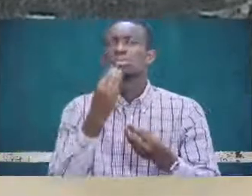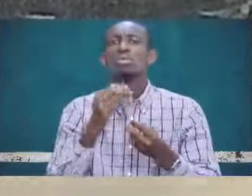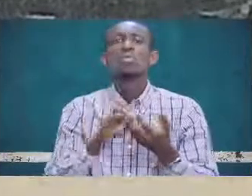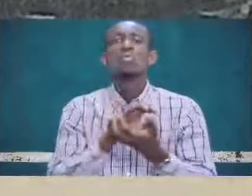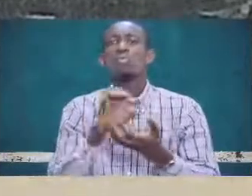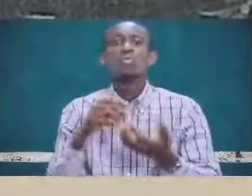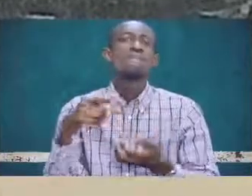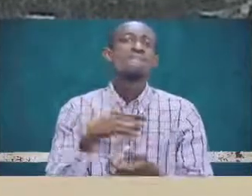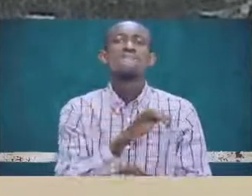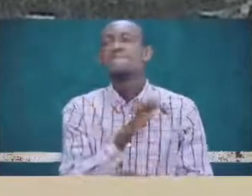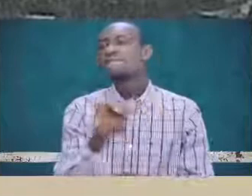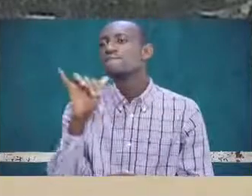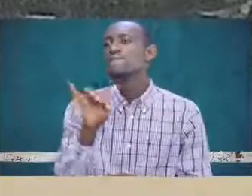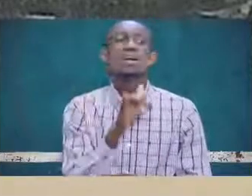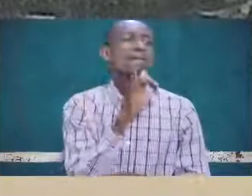along the gut.